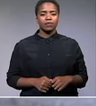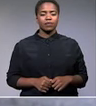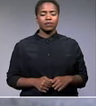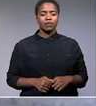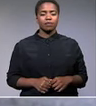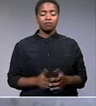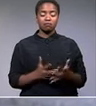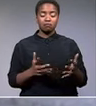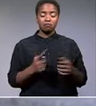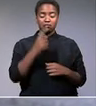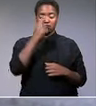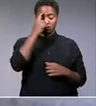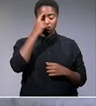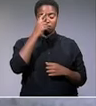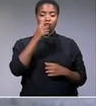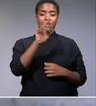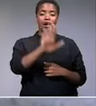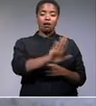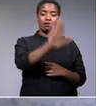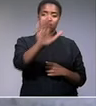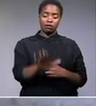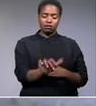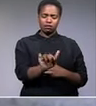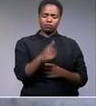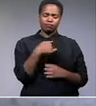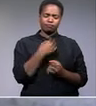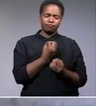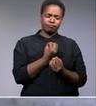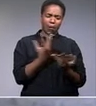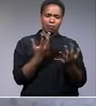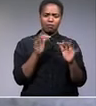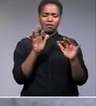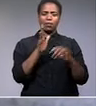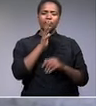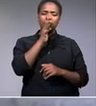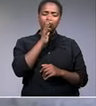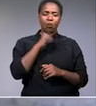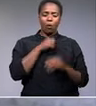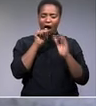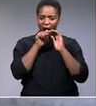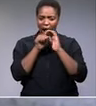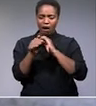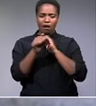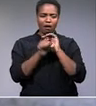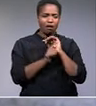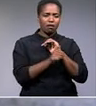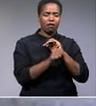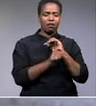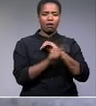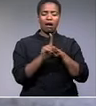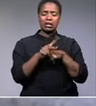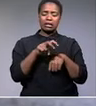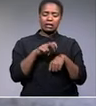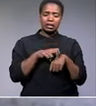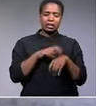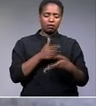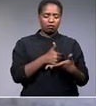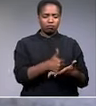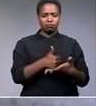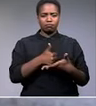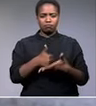I think too of Africa, where millions of persons are refugees or displaced and in need of humanitarian